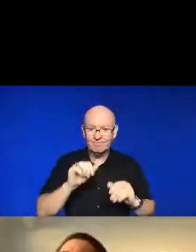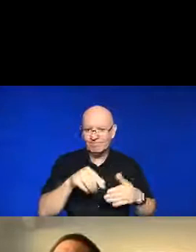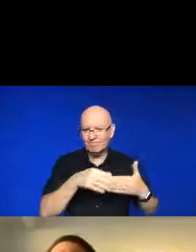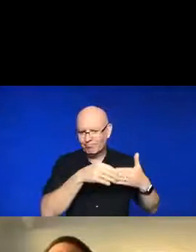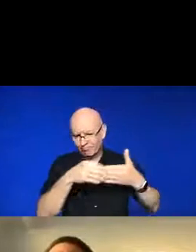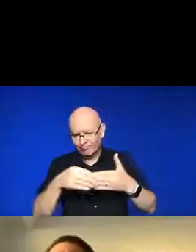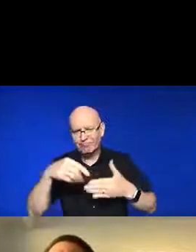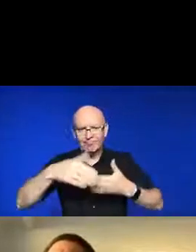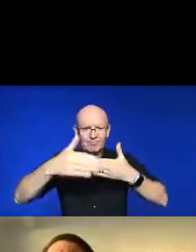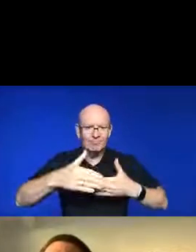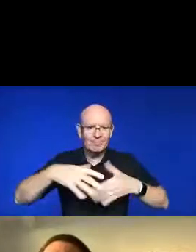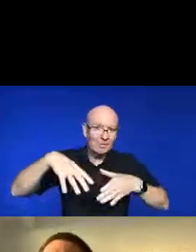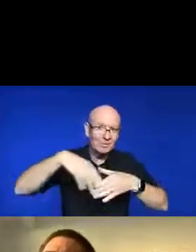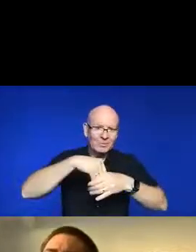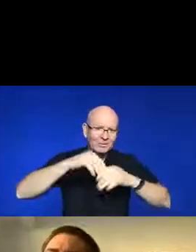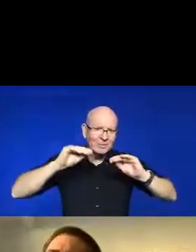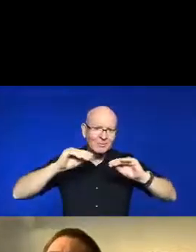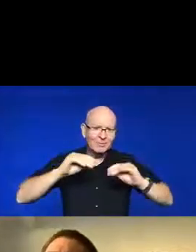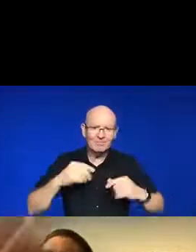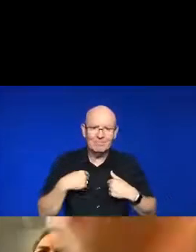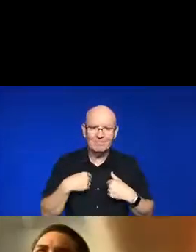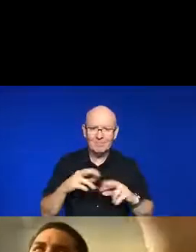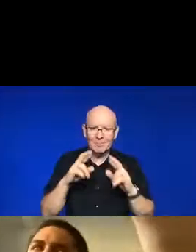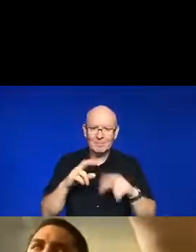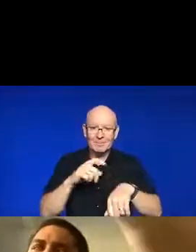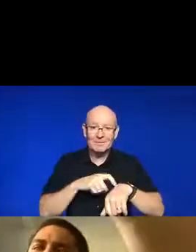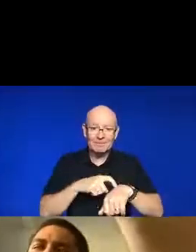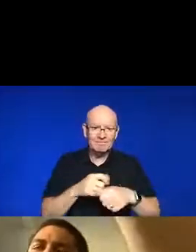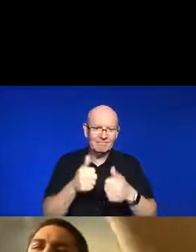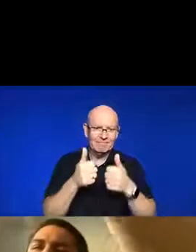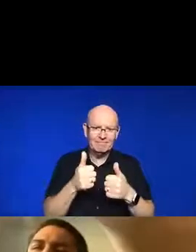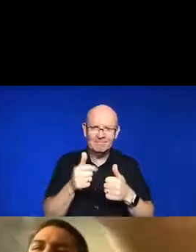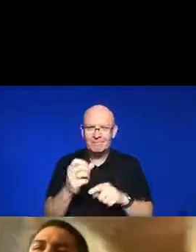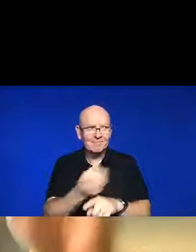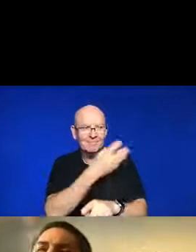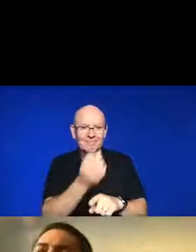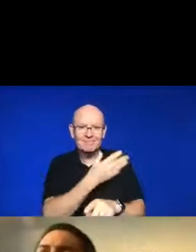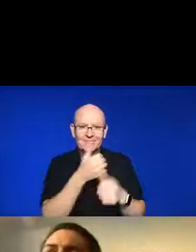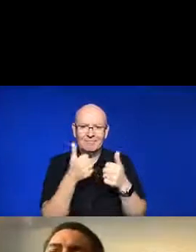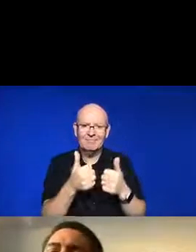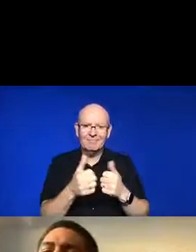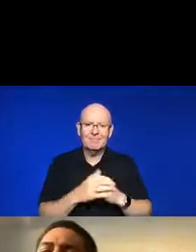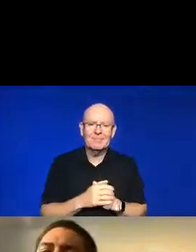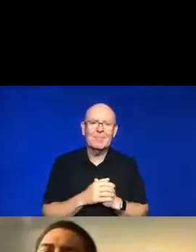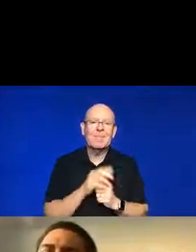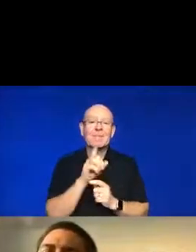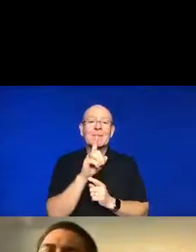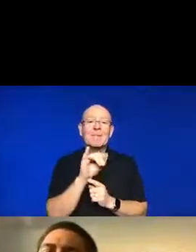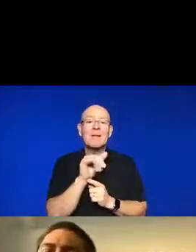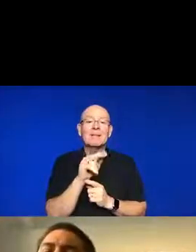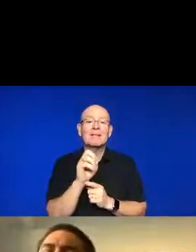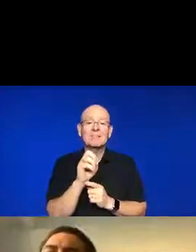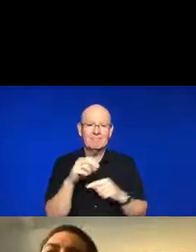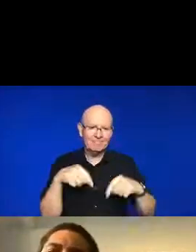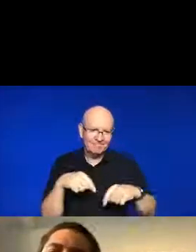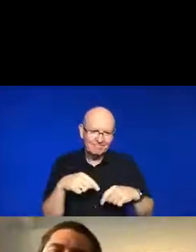So thank you. I think this is a good segue from the presentation that Alex did. And I think the situation